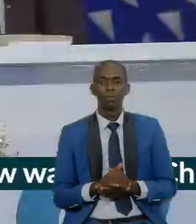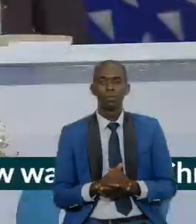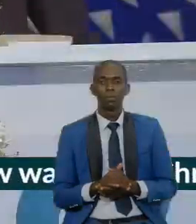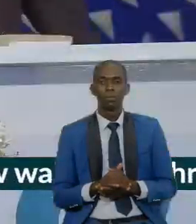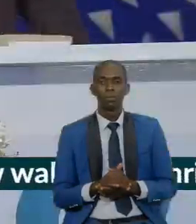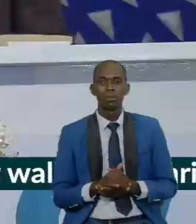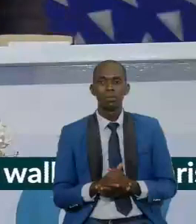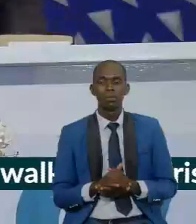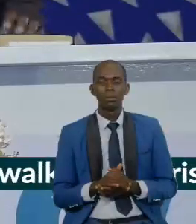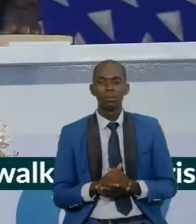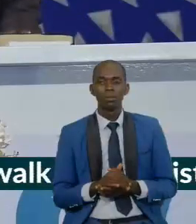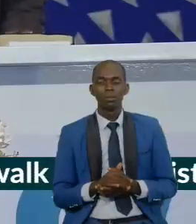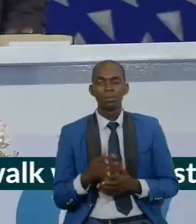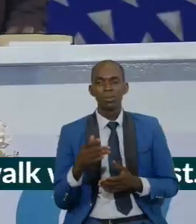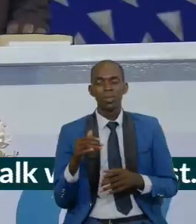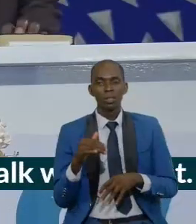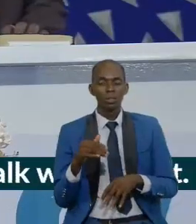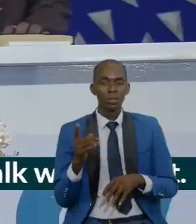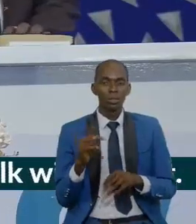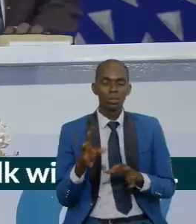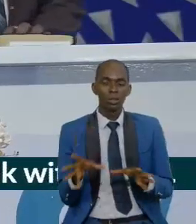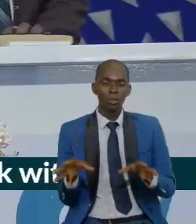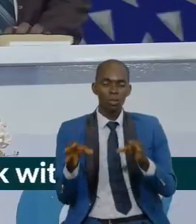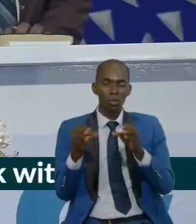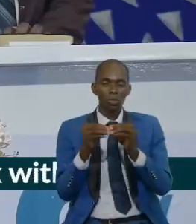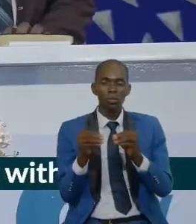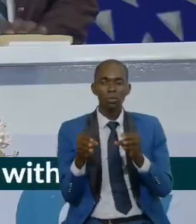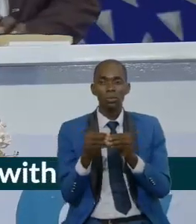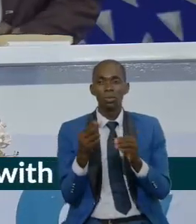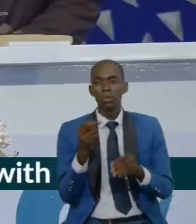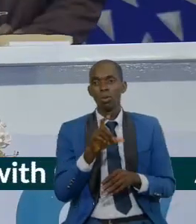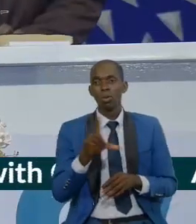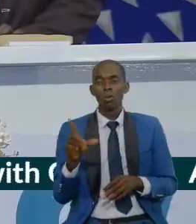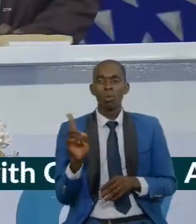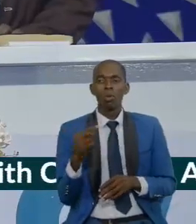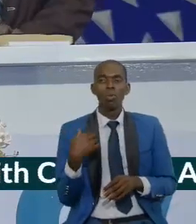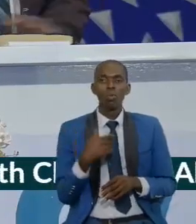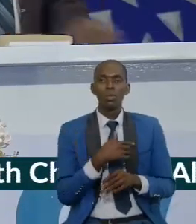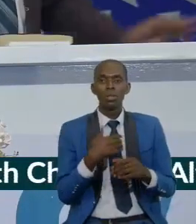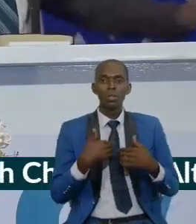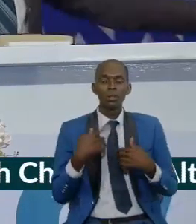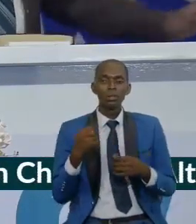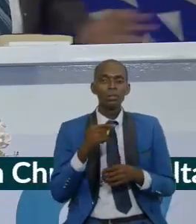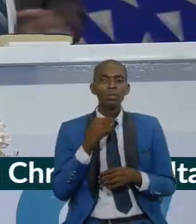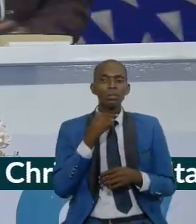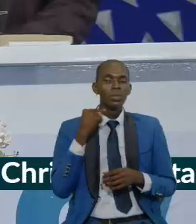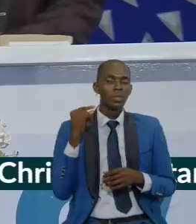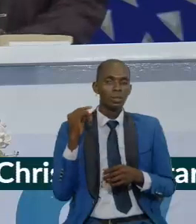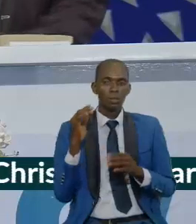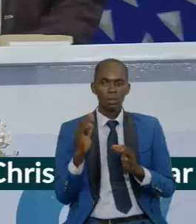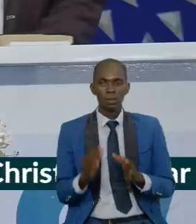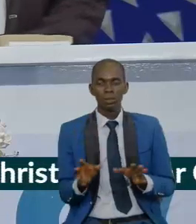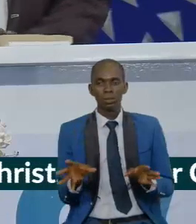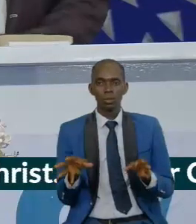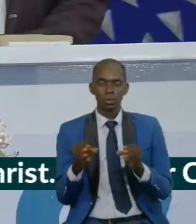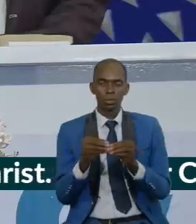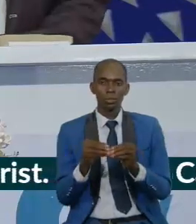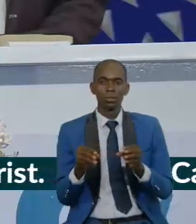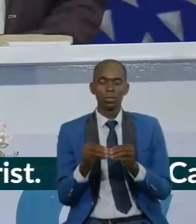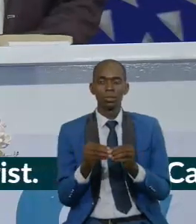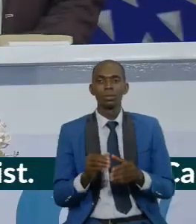The conference hall where the ministers conference for leaders and workers is holding. Et